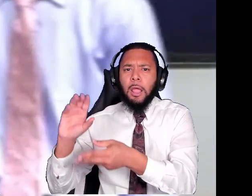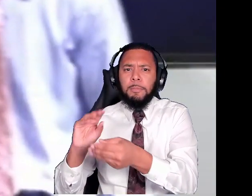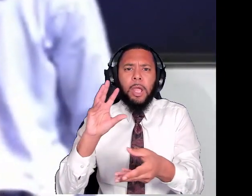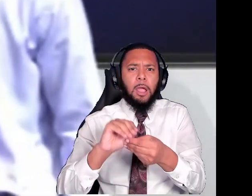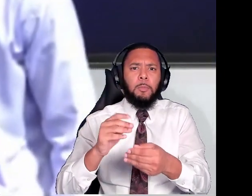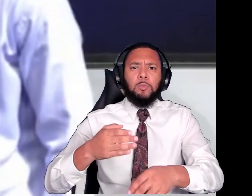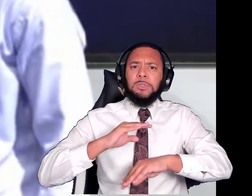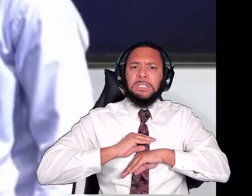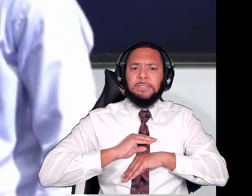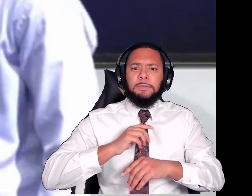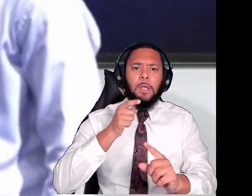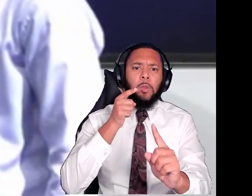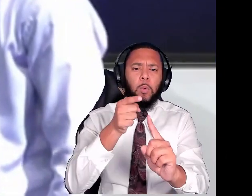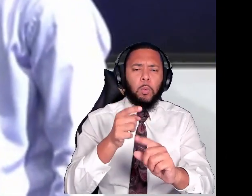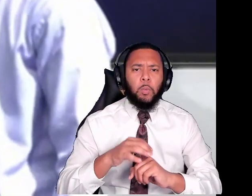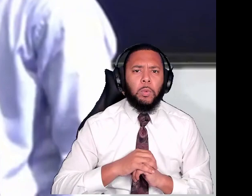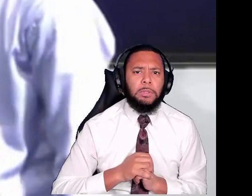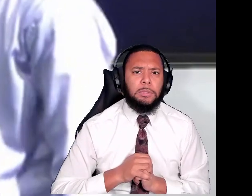sales goals?